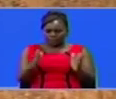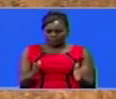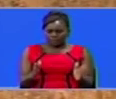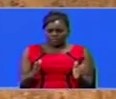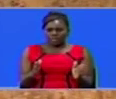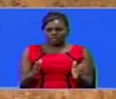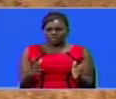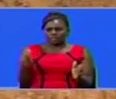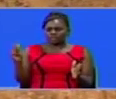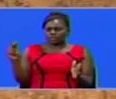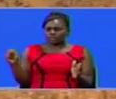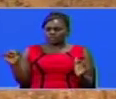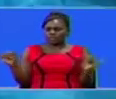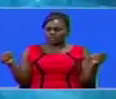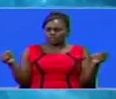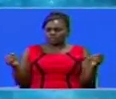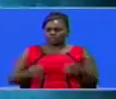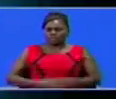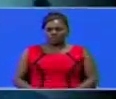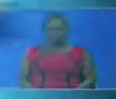Lead, KTN News.